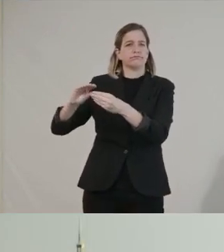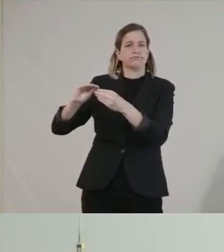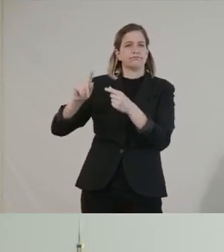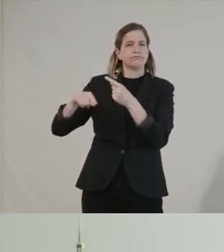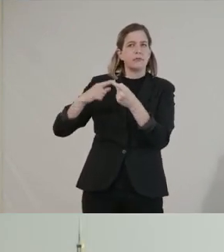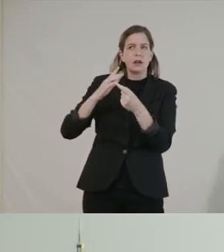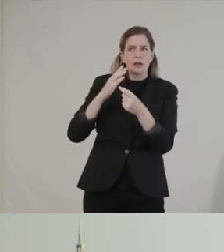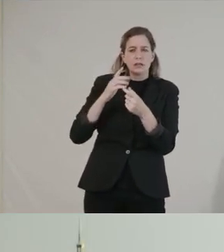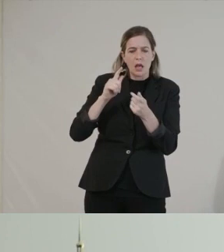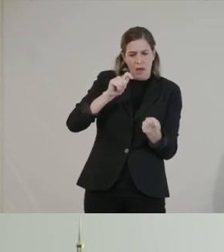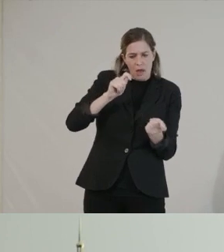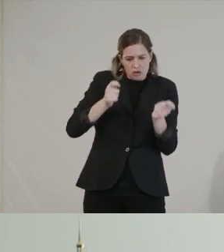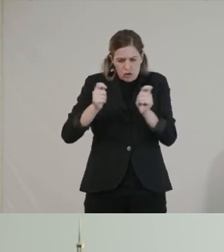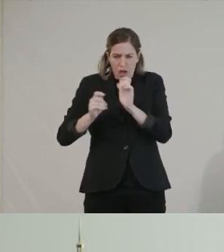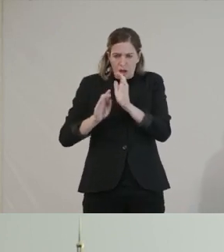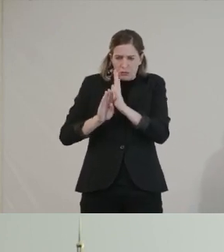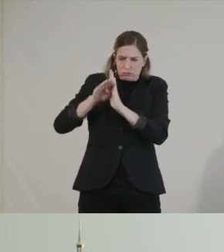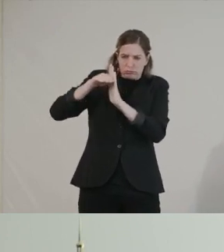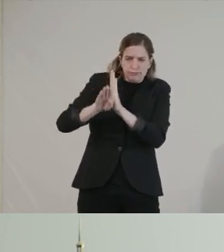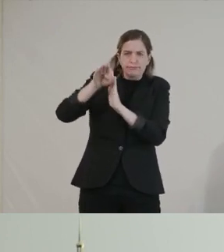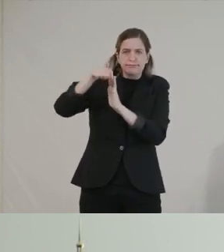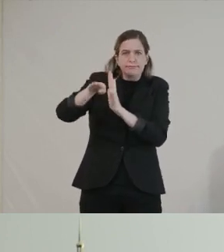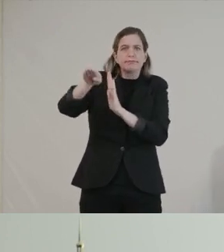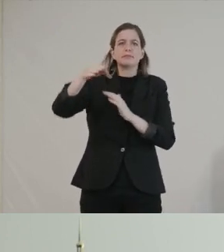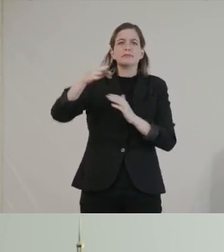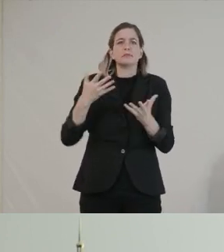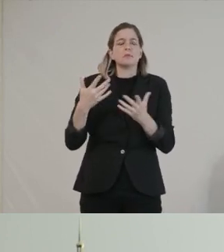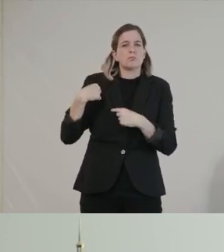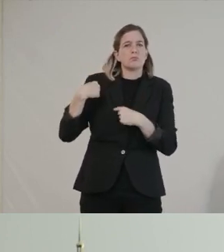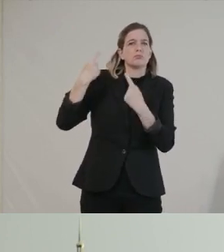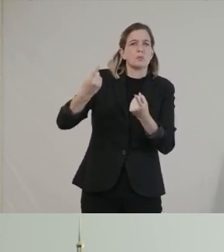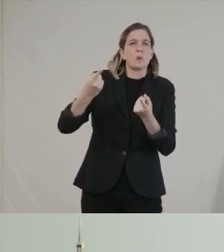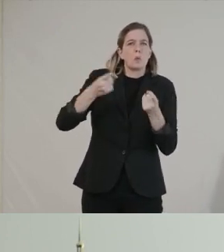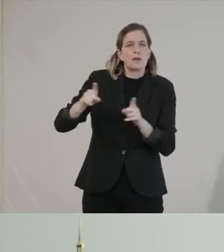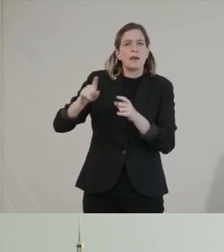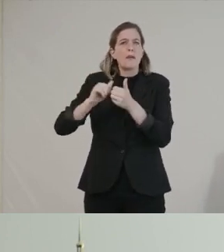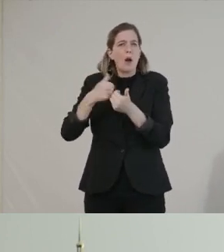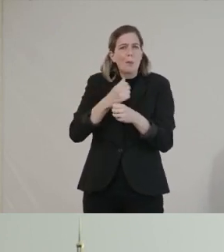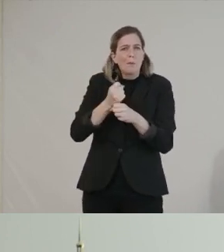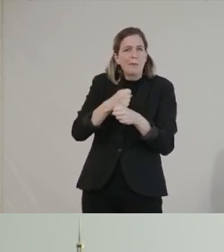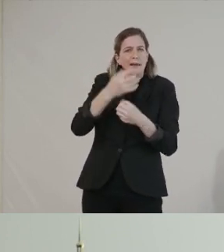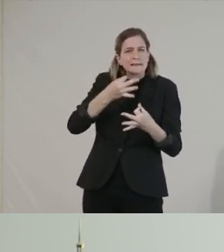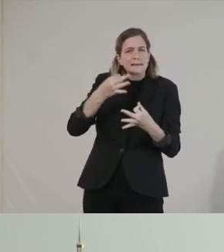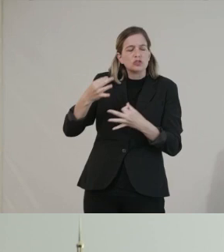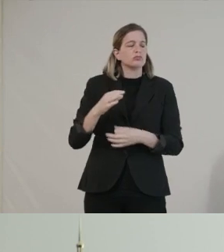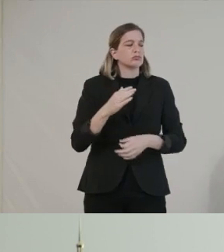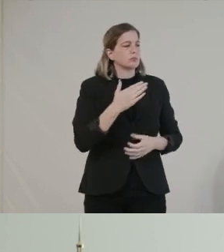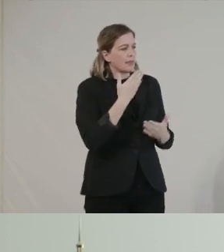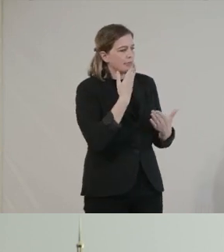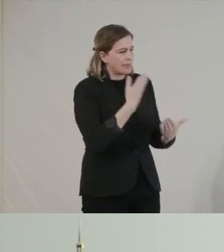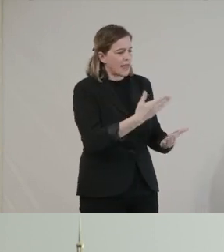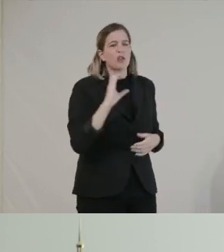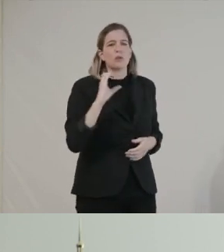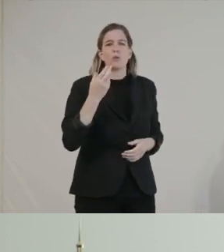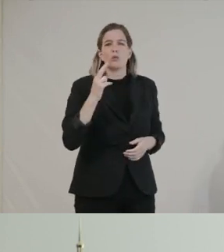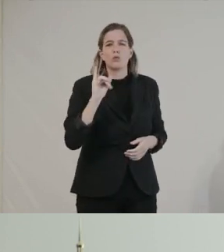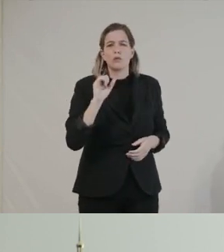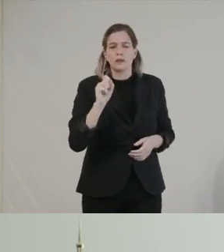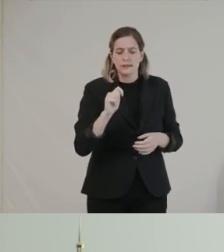then how we can make decisions in that changing environment. Thank you. So as we look at the projections, they're mathematical models